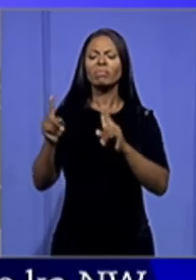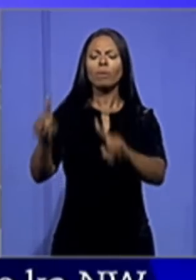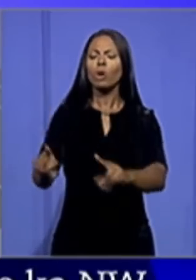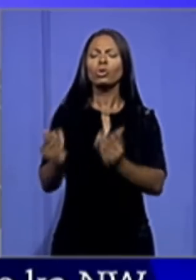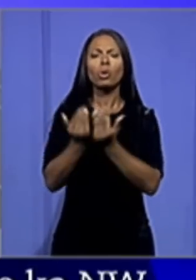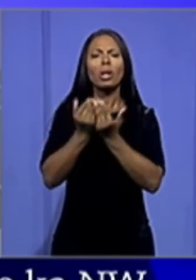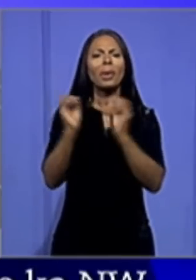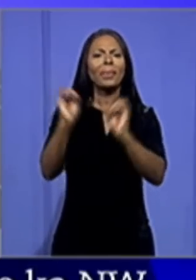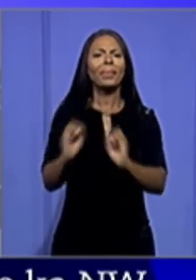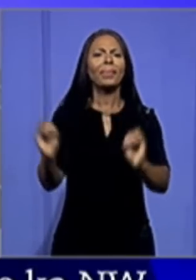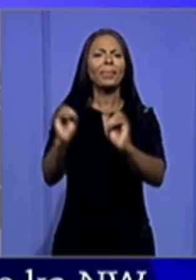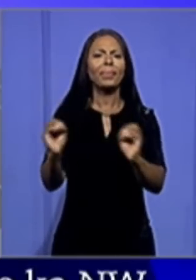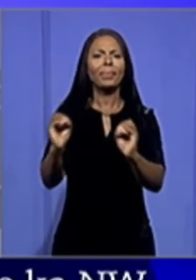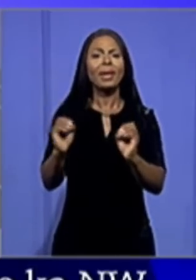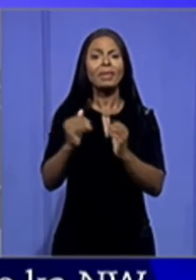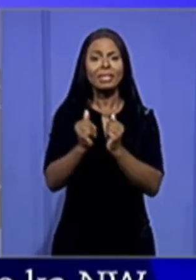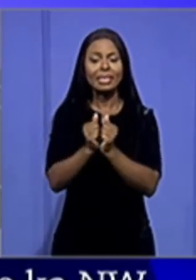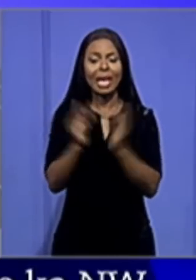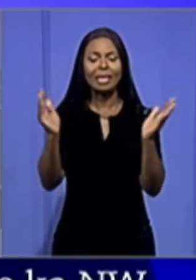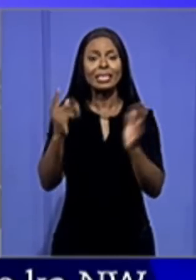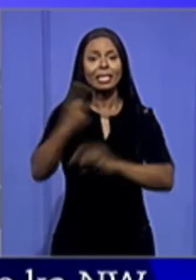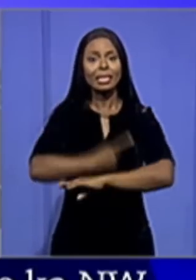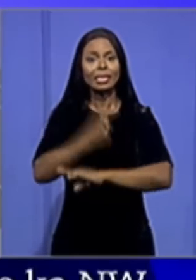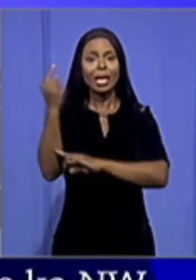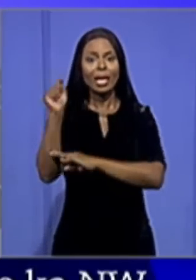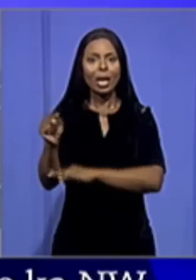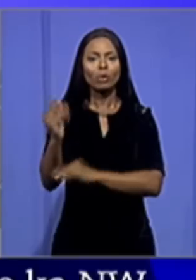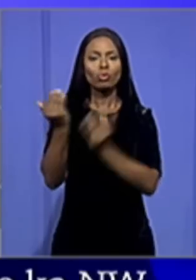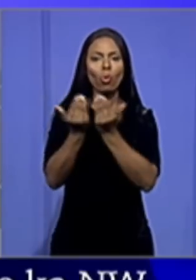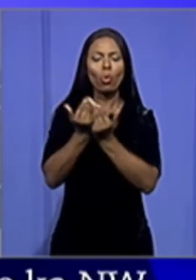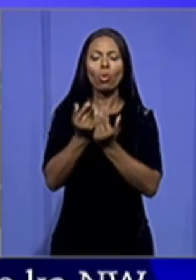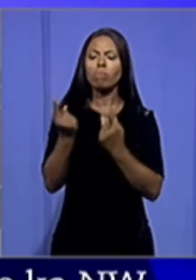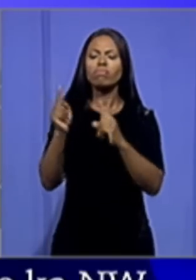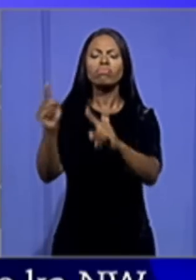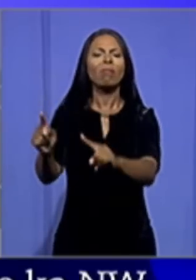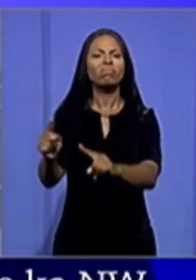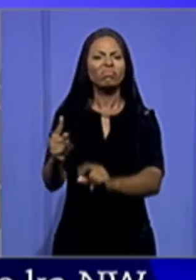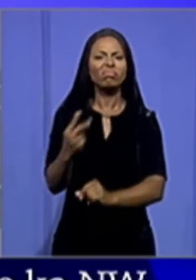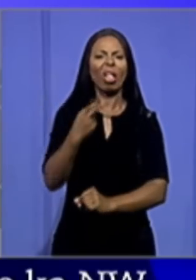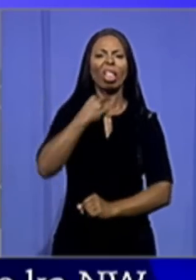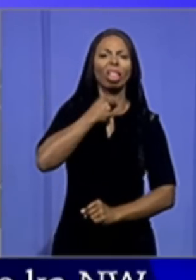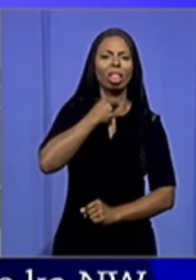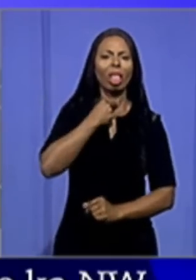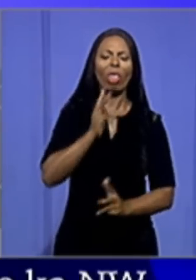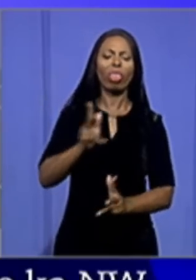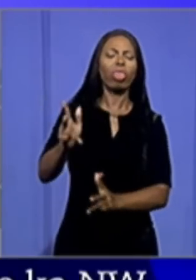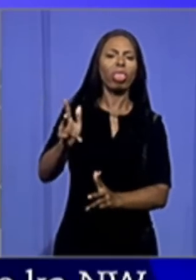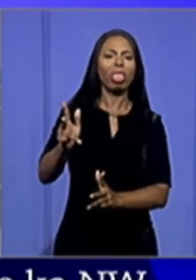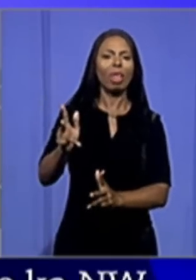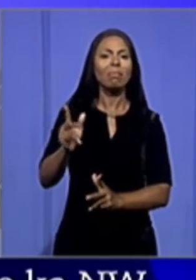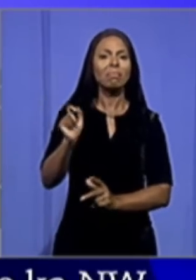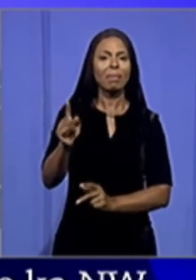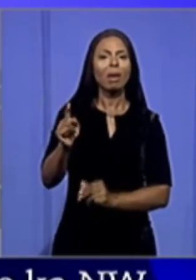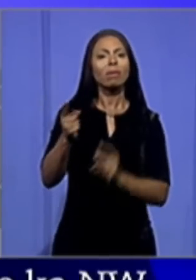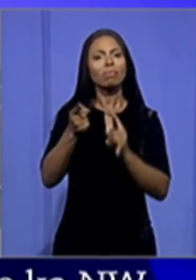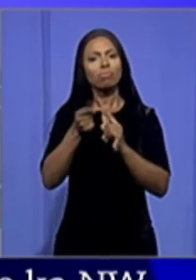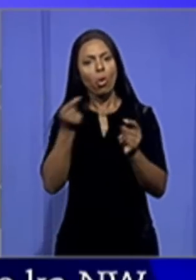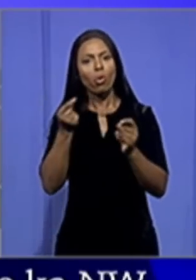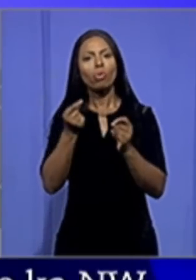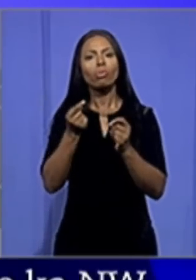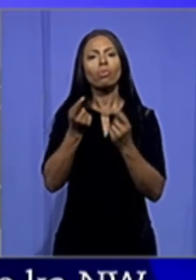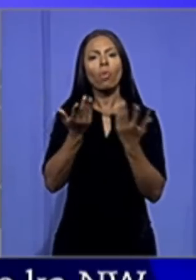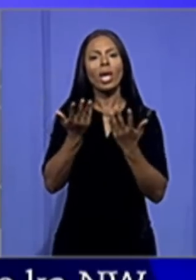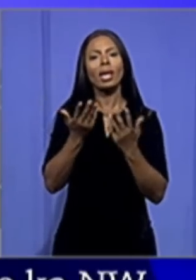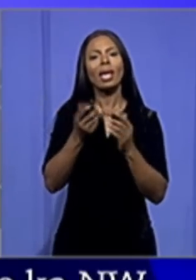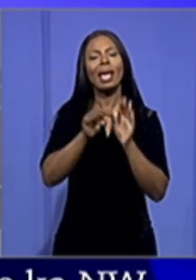go ithuta letšatšing la bona la mathomo la dithuto tša ngwaga o moswa bjalo ka pego yeo e dirilwego ke ba lefapha